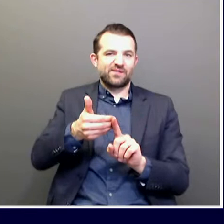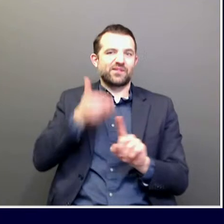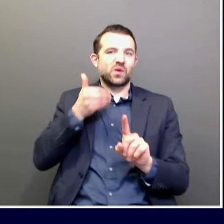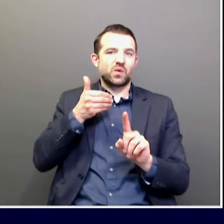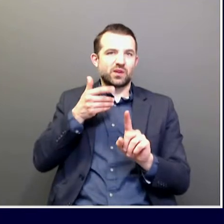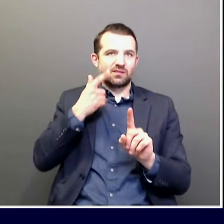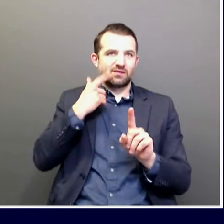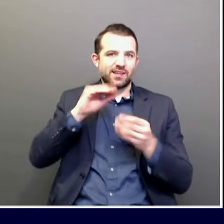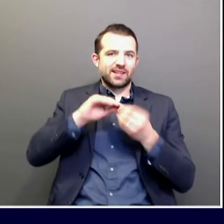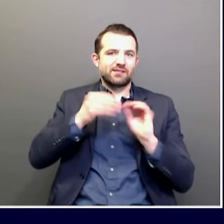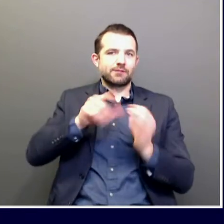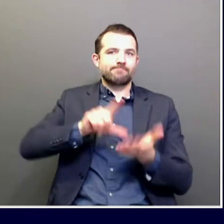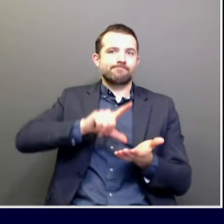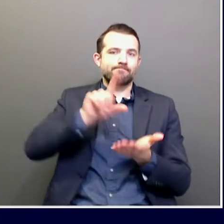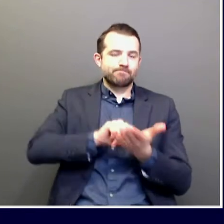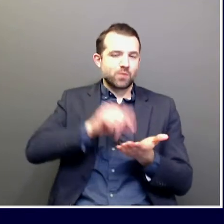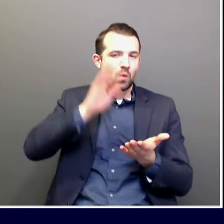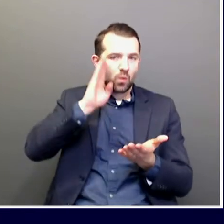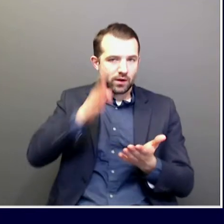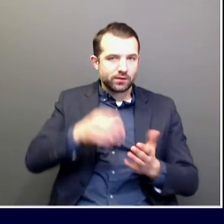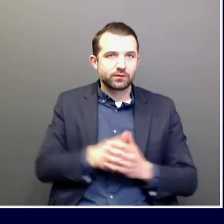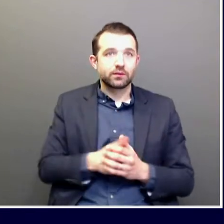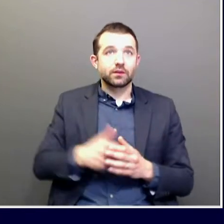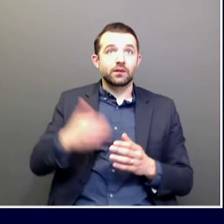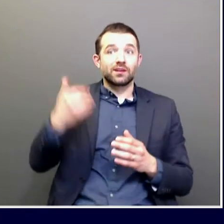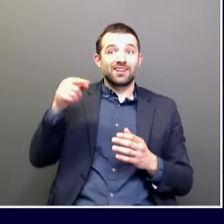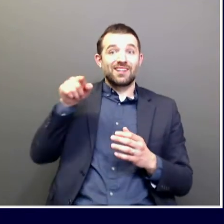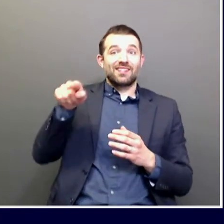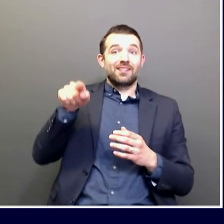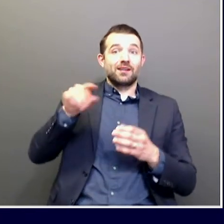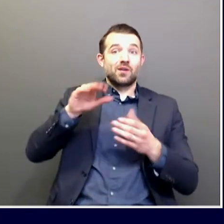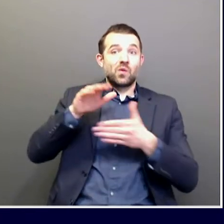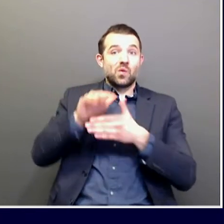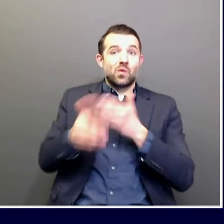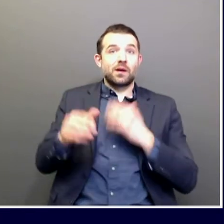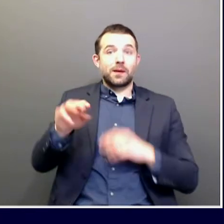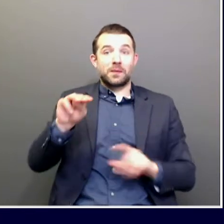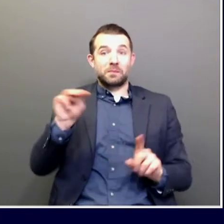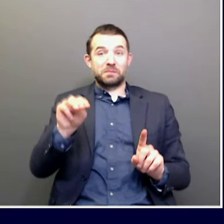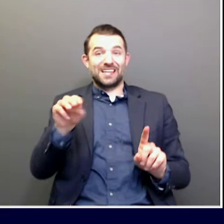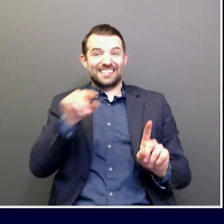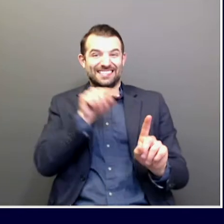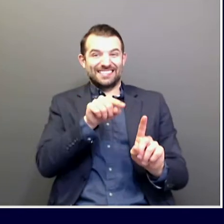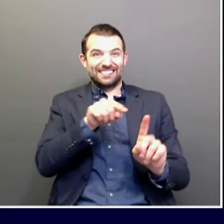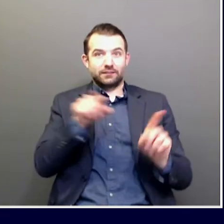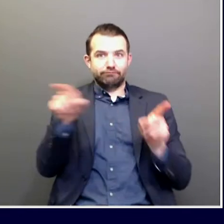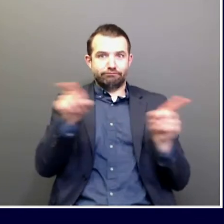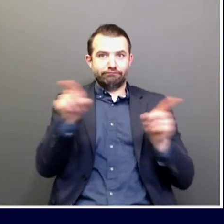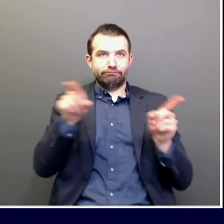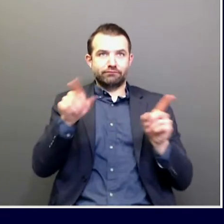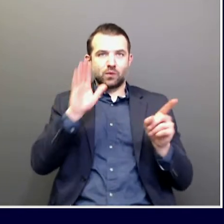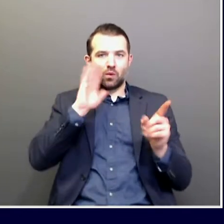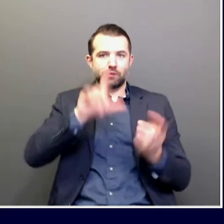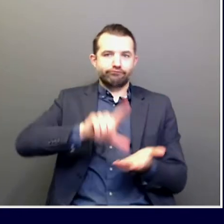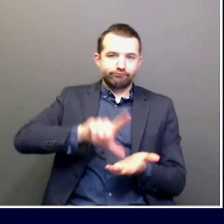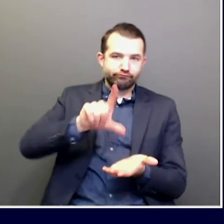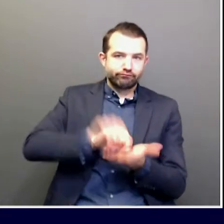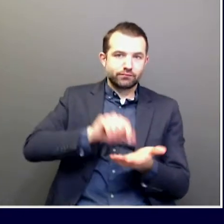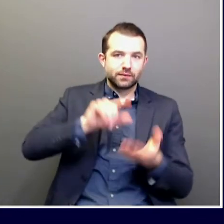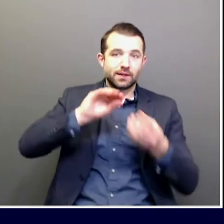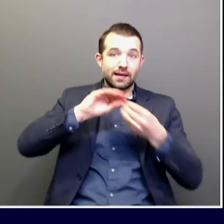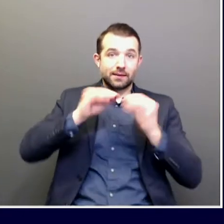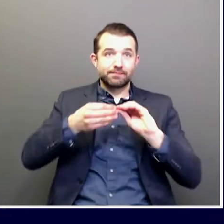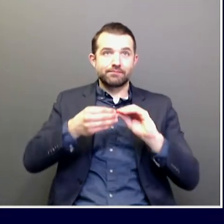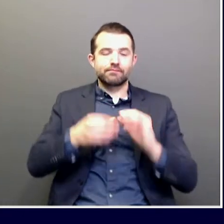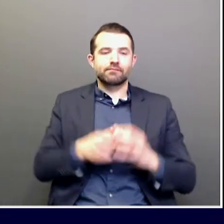5, the vaccine was safe. But it did not meet their pre-specified threshold for how many antibodies